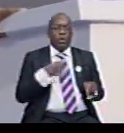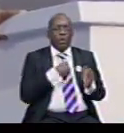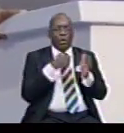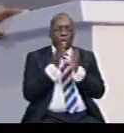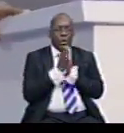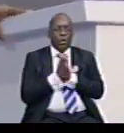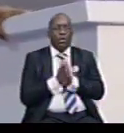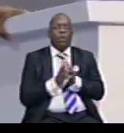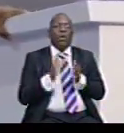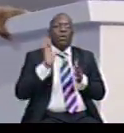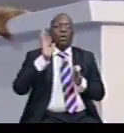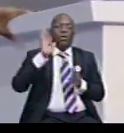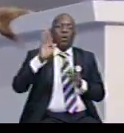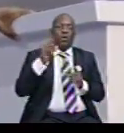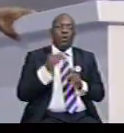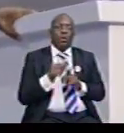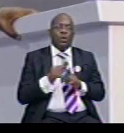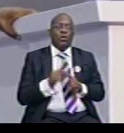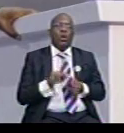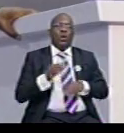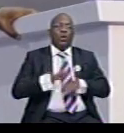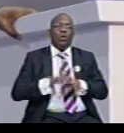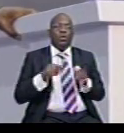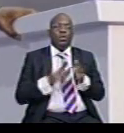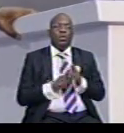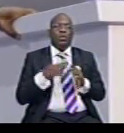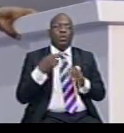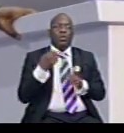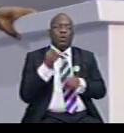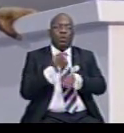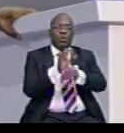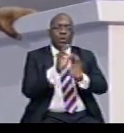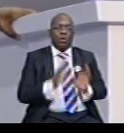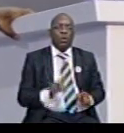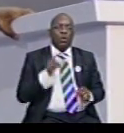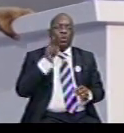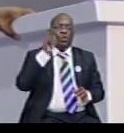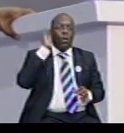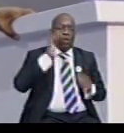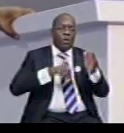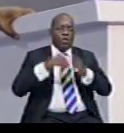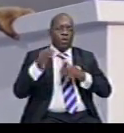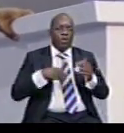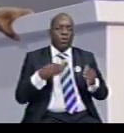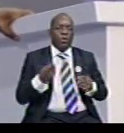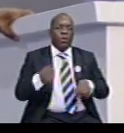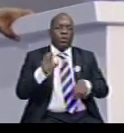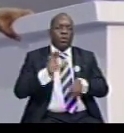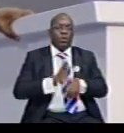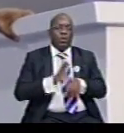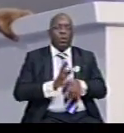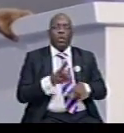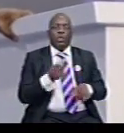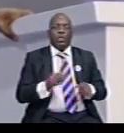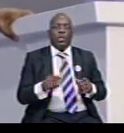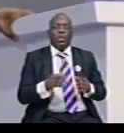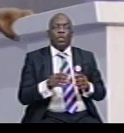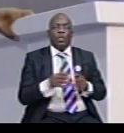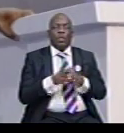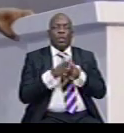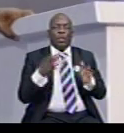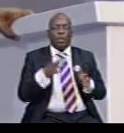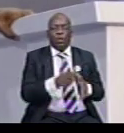you build your church, and the gates of hell cannot prevail, will not